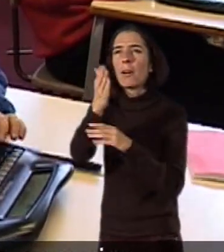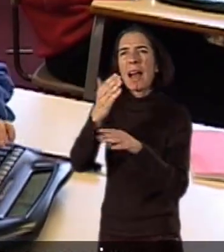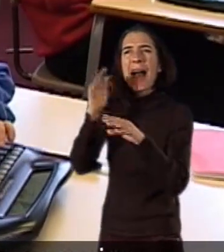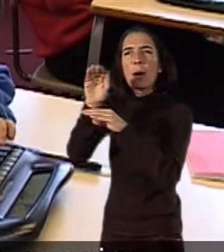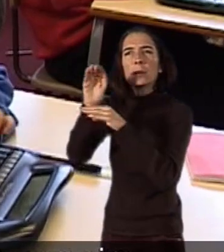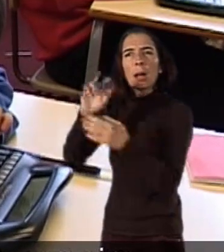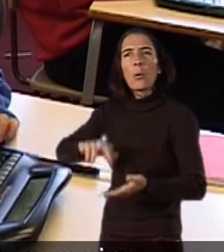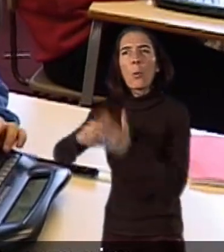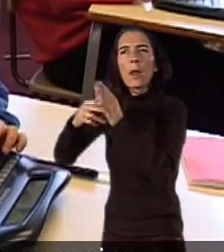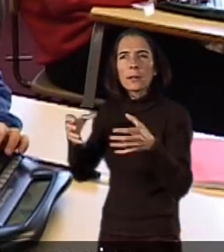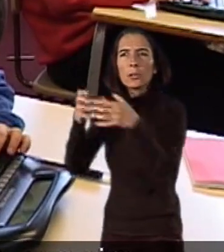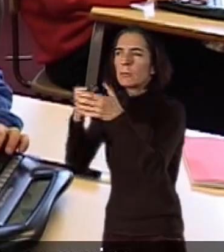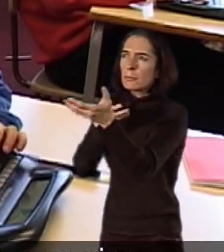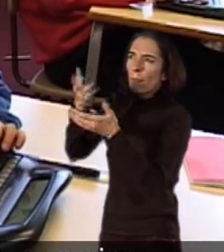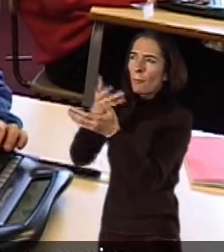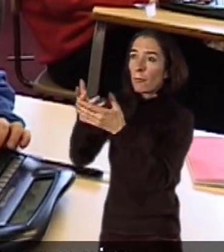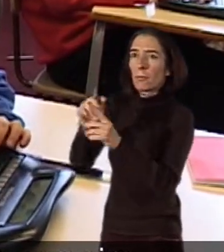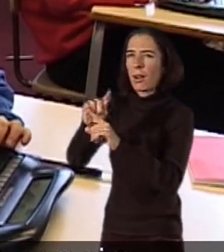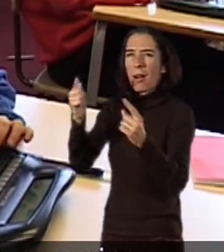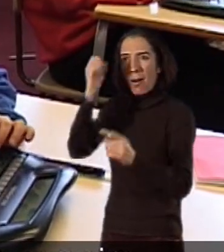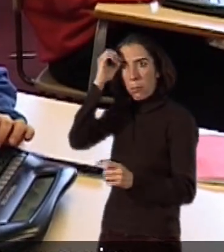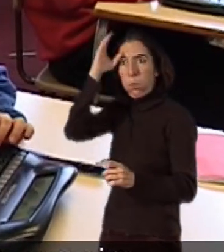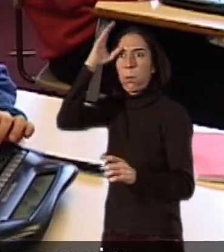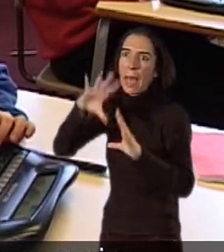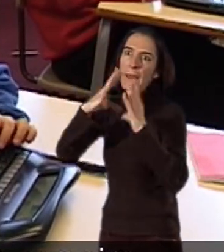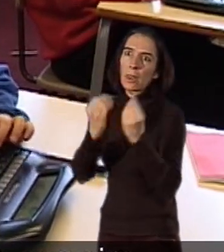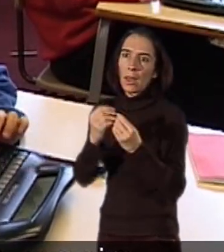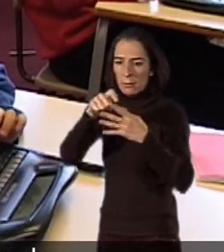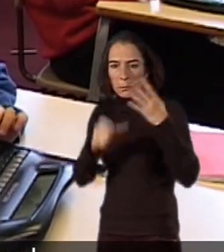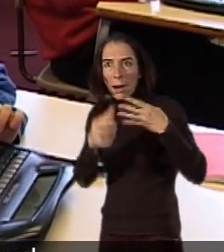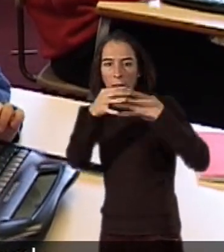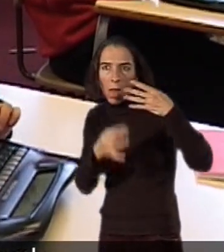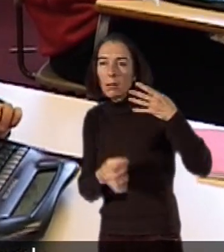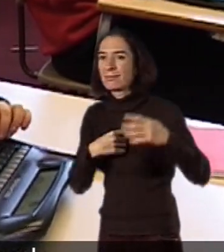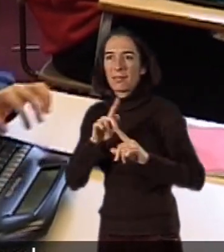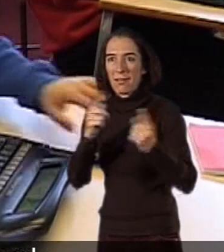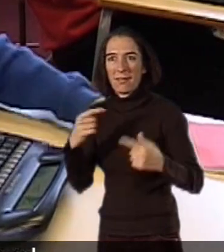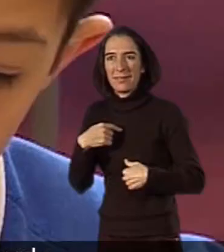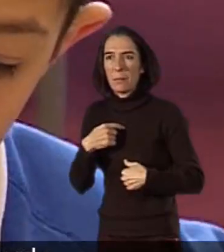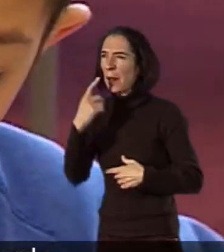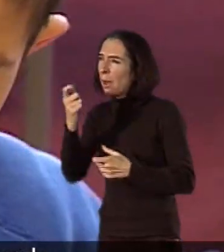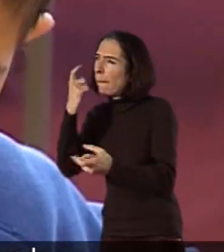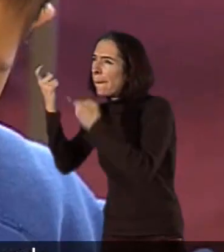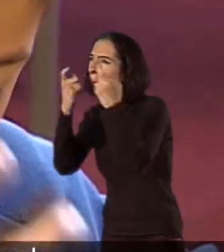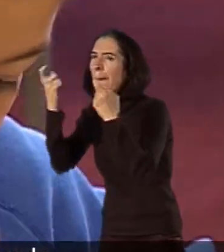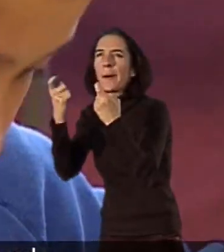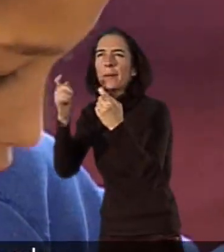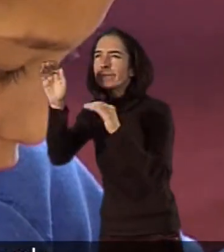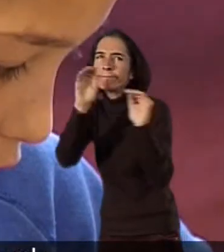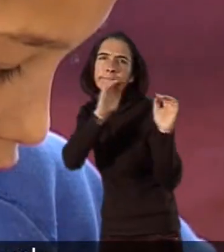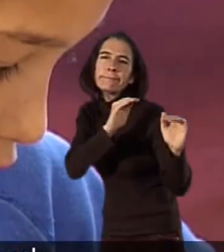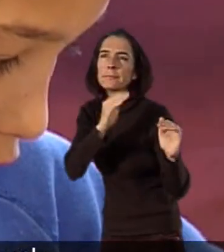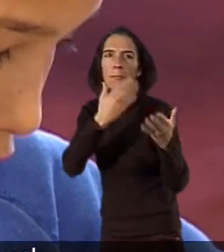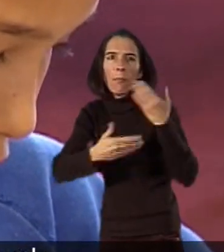with outside agencies. You can't be an expert in every single need, but you can find out from other people, and